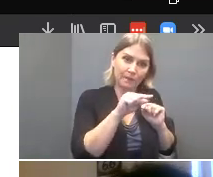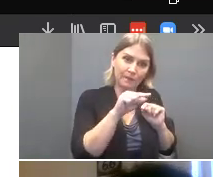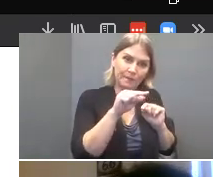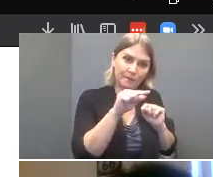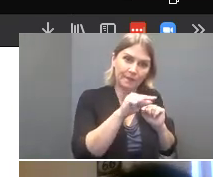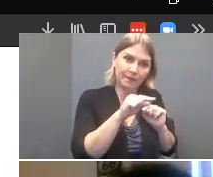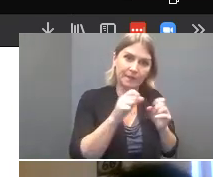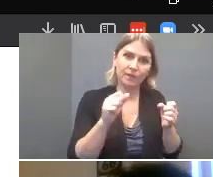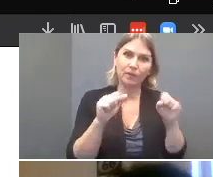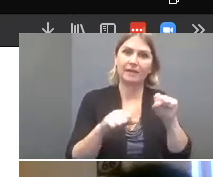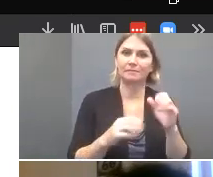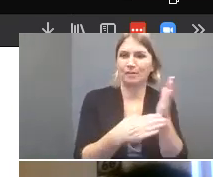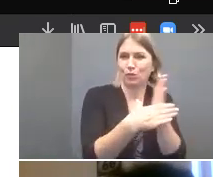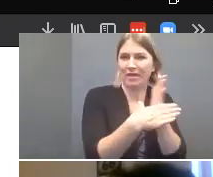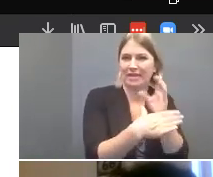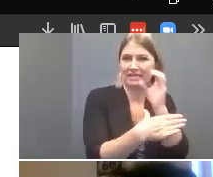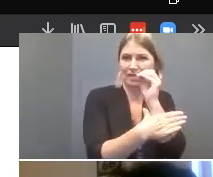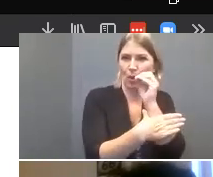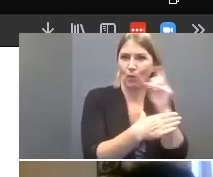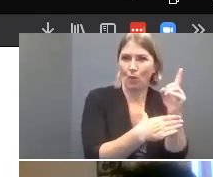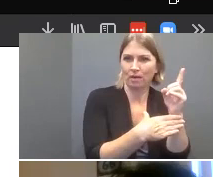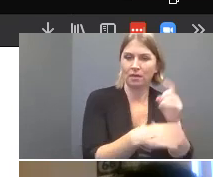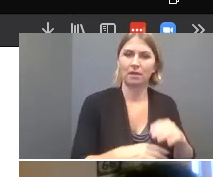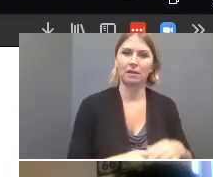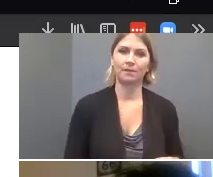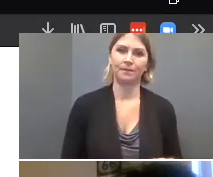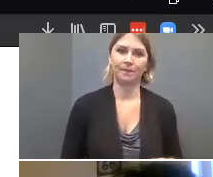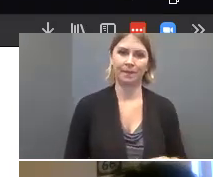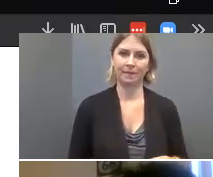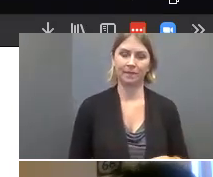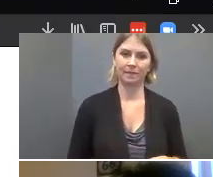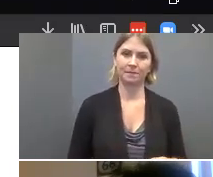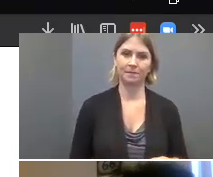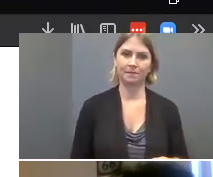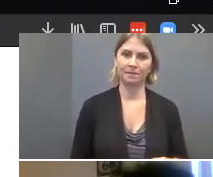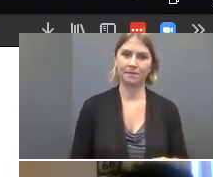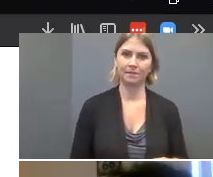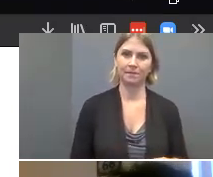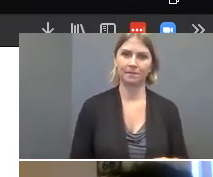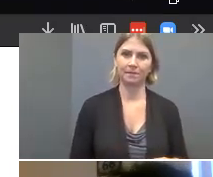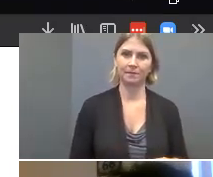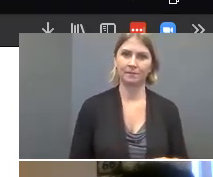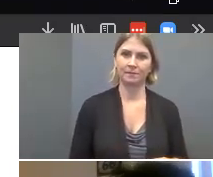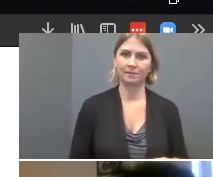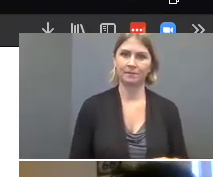between 0 and 1, and let's also do a slightly larger equation. Now,